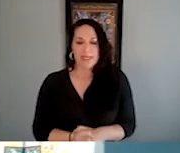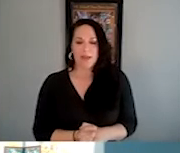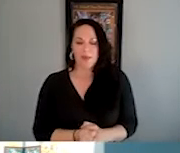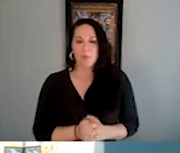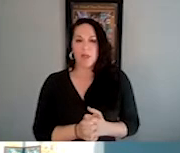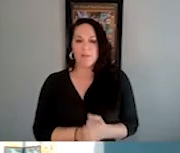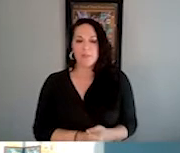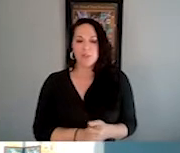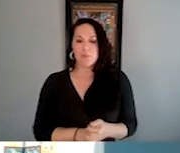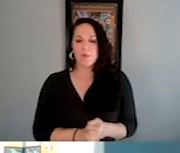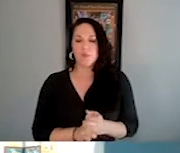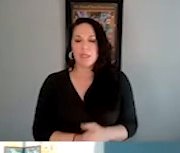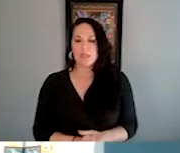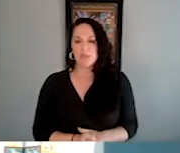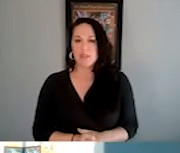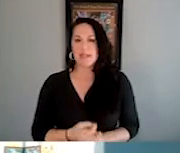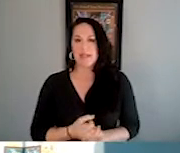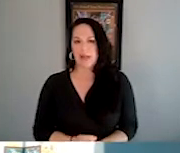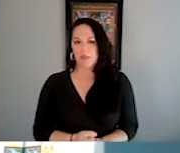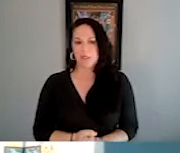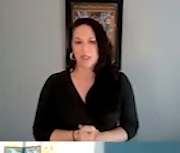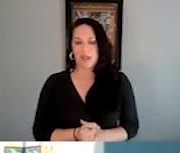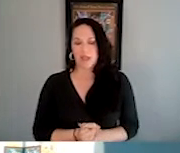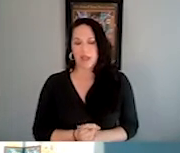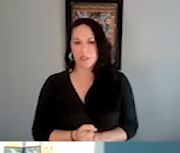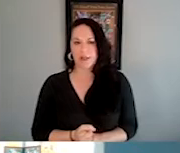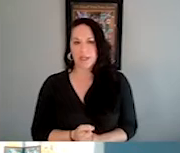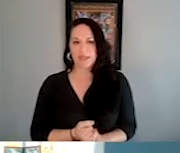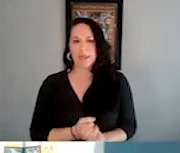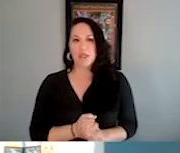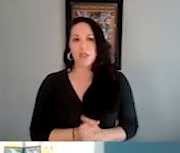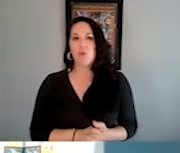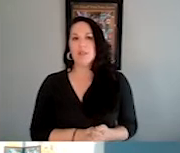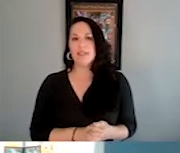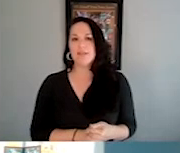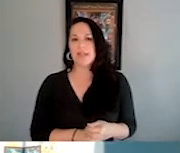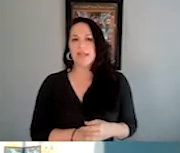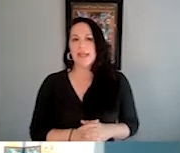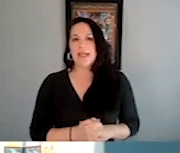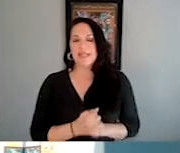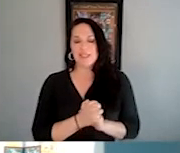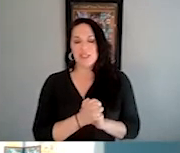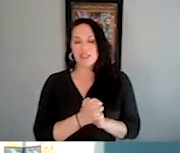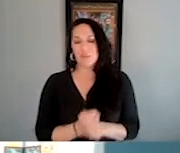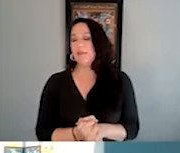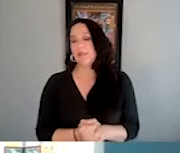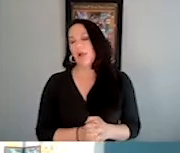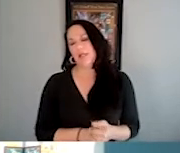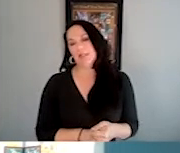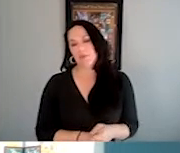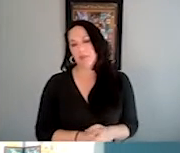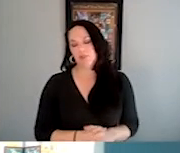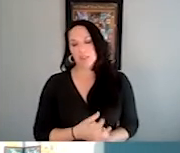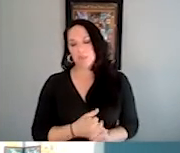what we're getting at, right? We want to make sure that people will trust us with the data and how we share it. And good qualitative data collection is really,